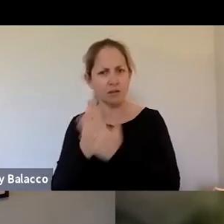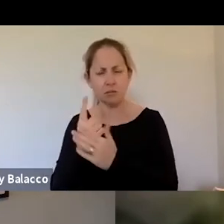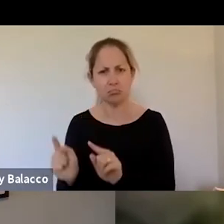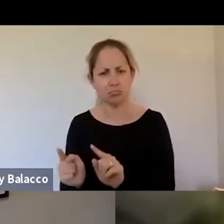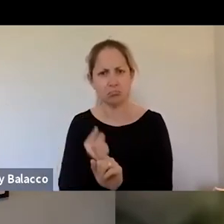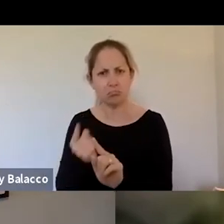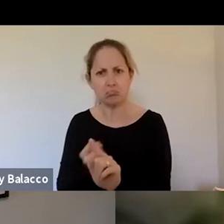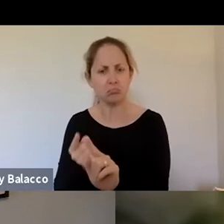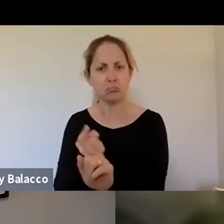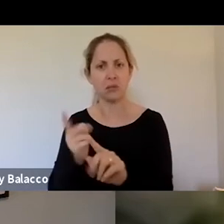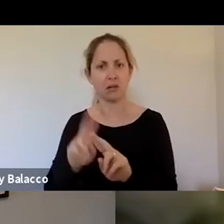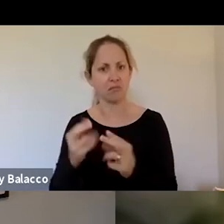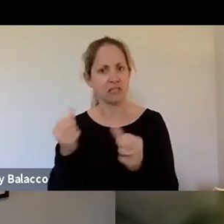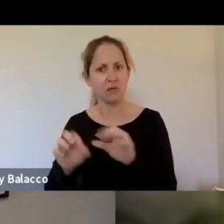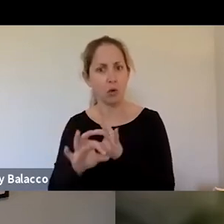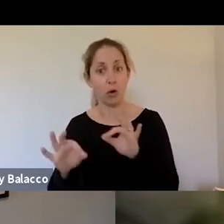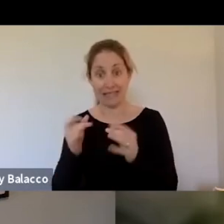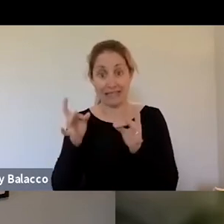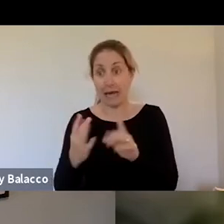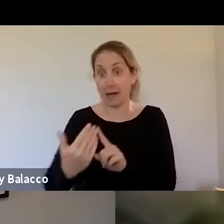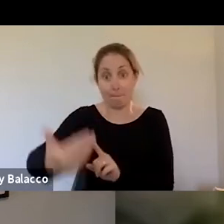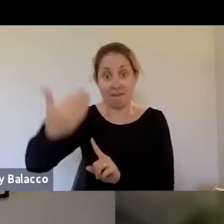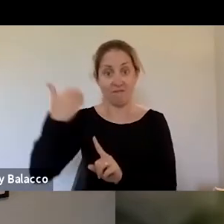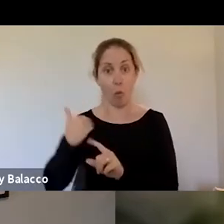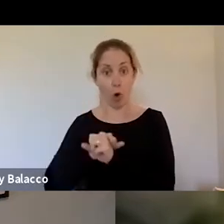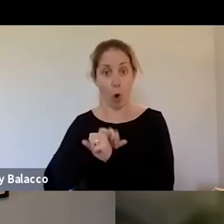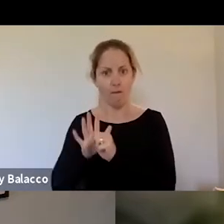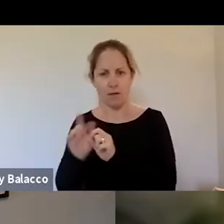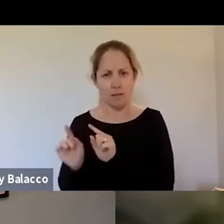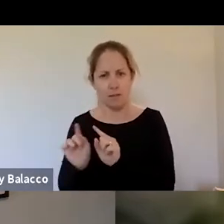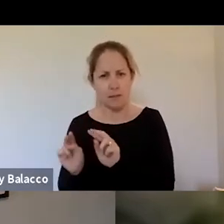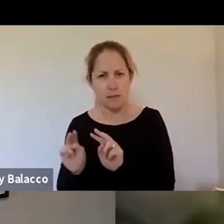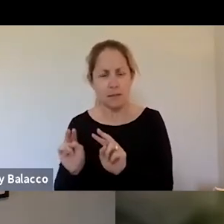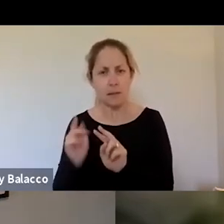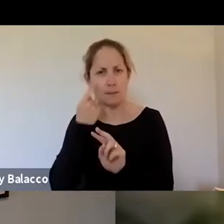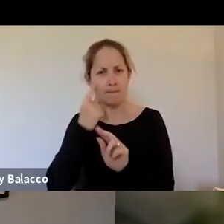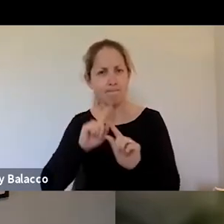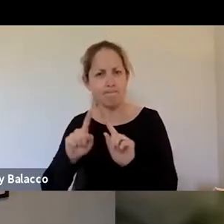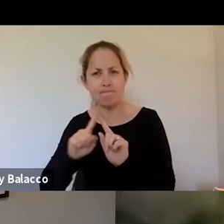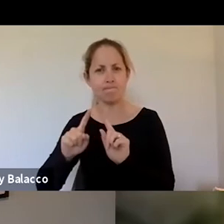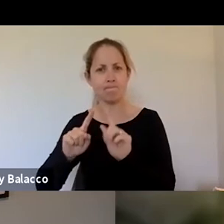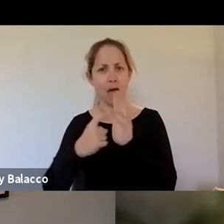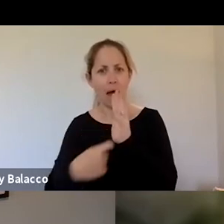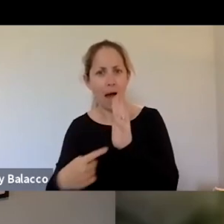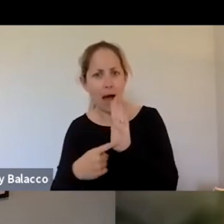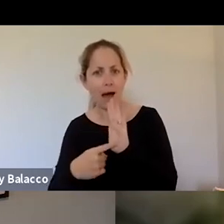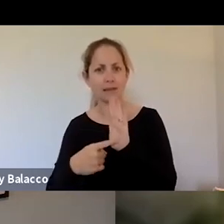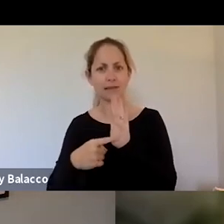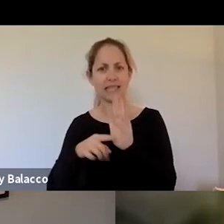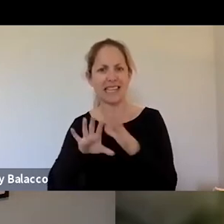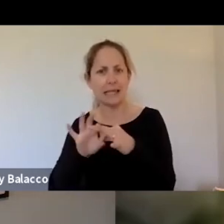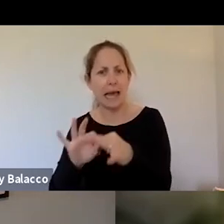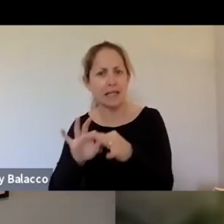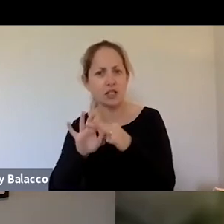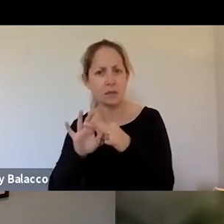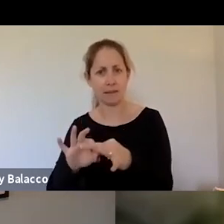It's started before the pandemic, and it looks at various ecosystems of arts engagement that exist